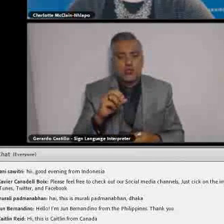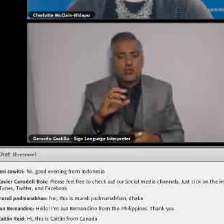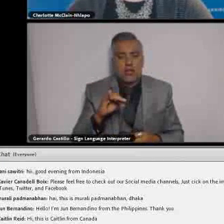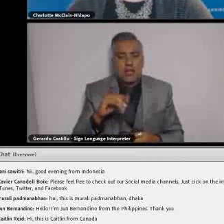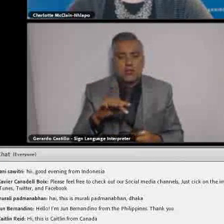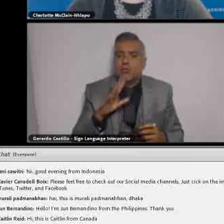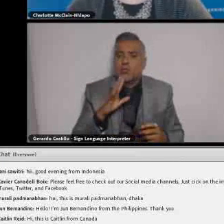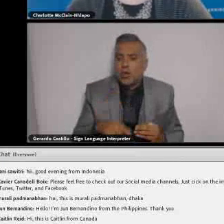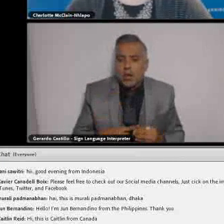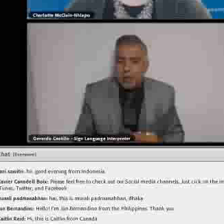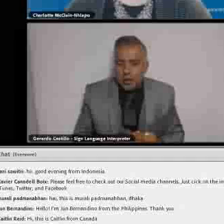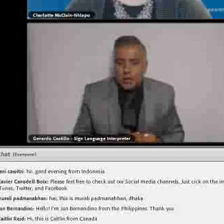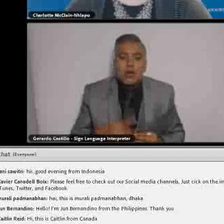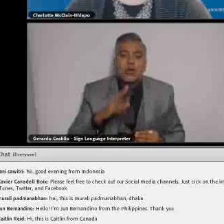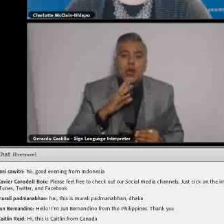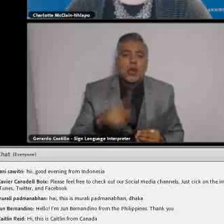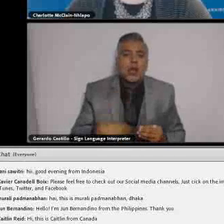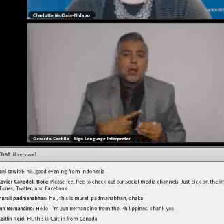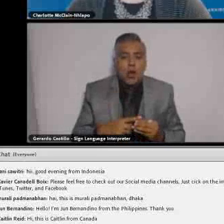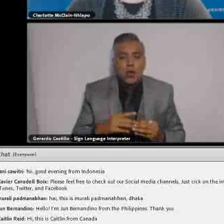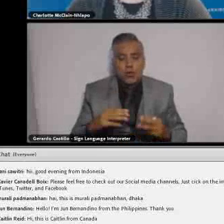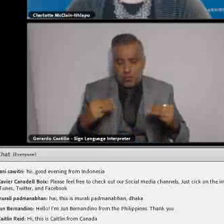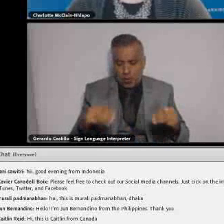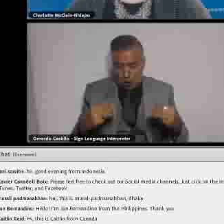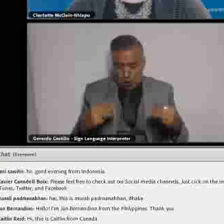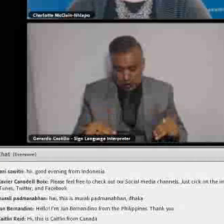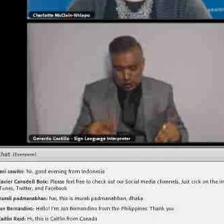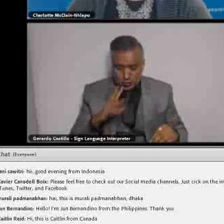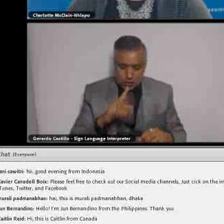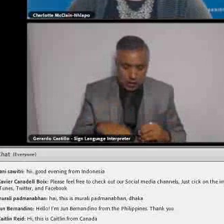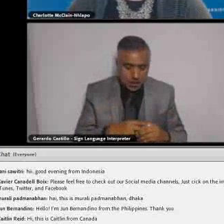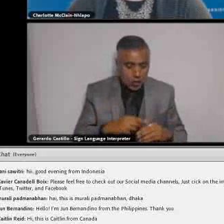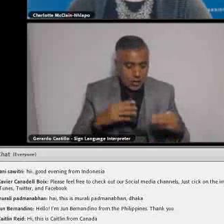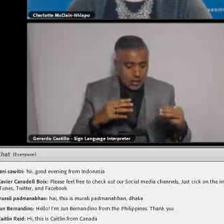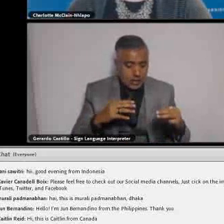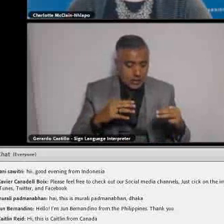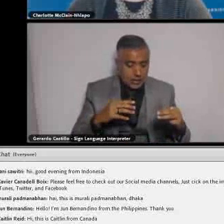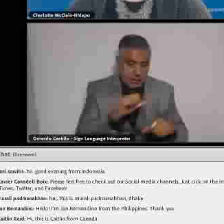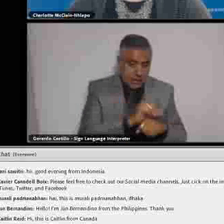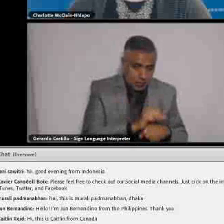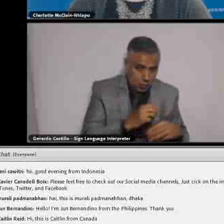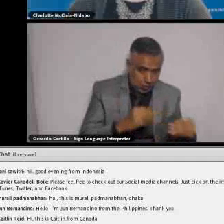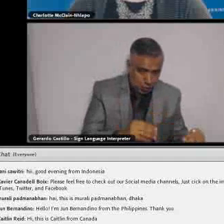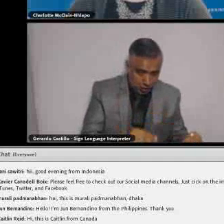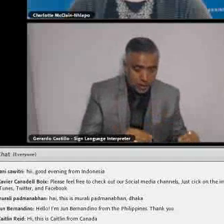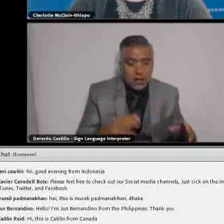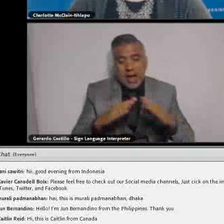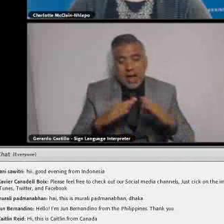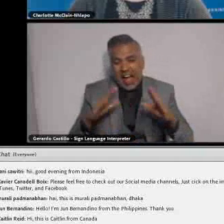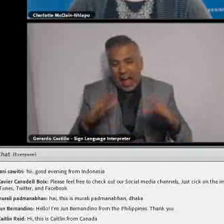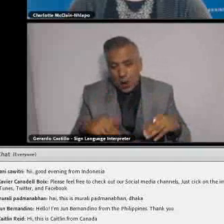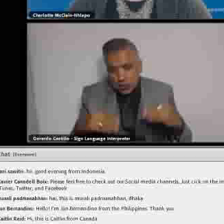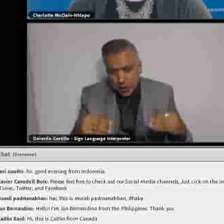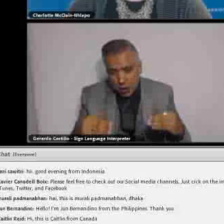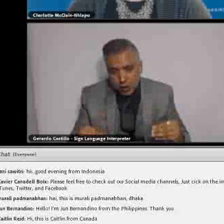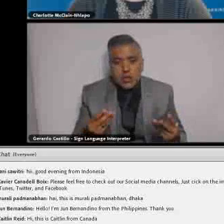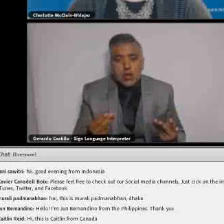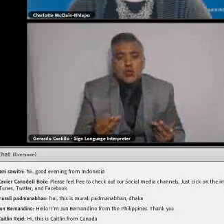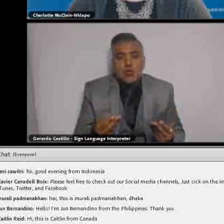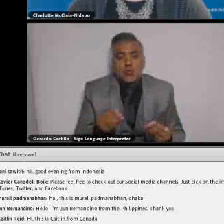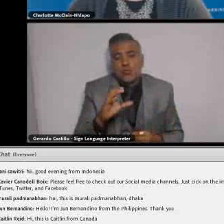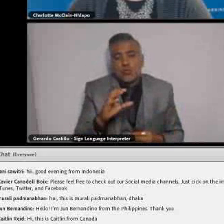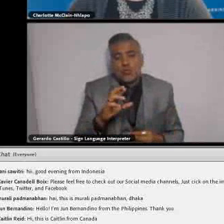talking about markets, as I guess just gave the example of labor markets. There's also housing markets, credit, land,